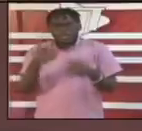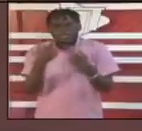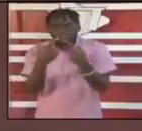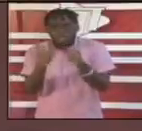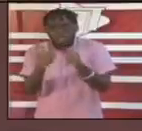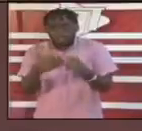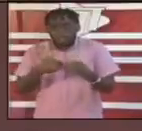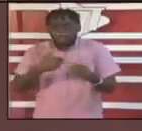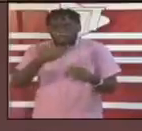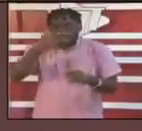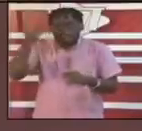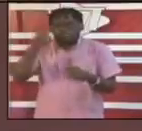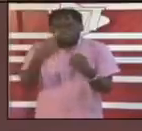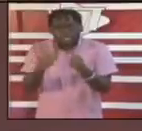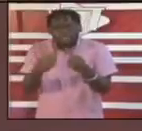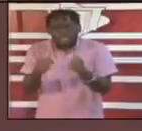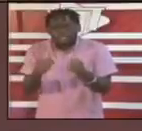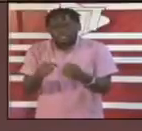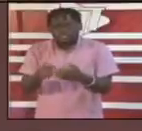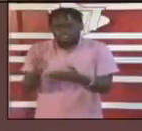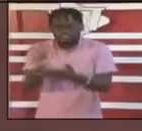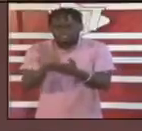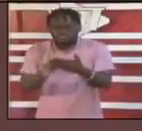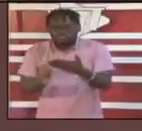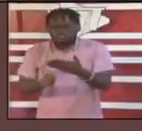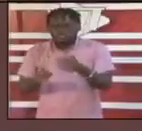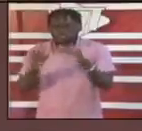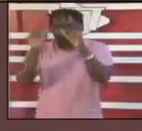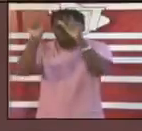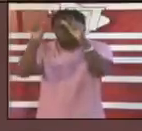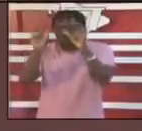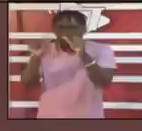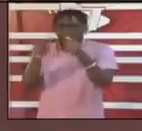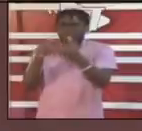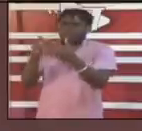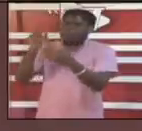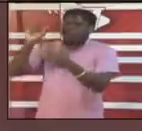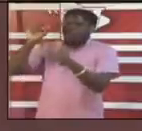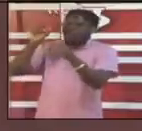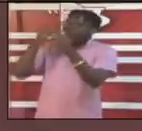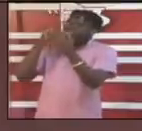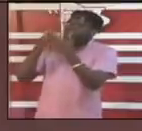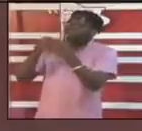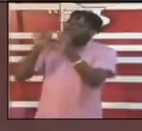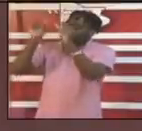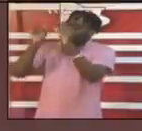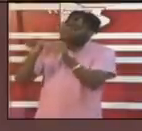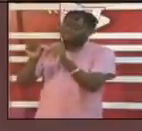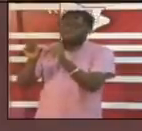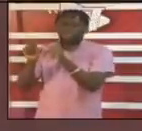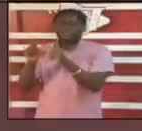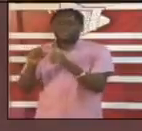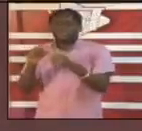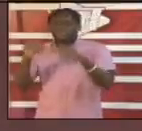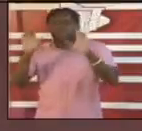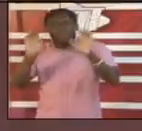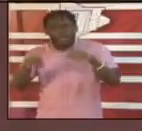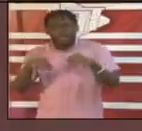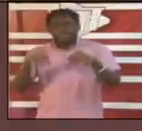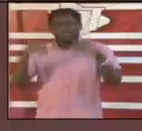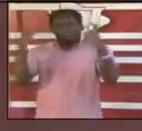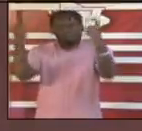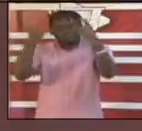You can write these mantras down so that you can see these quotes and keep reminding yourself that